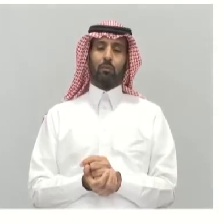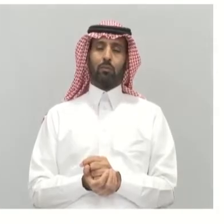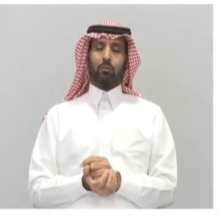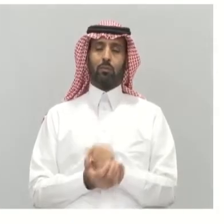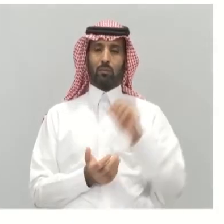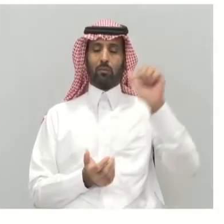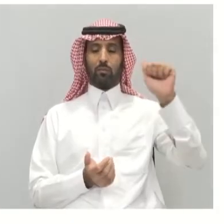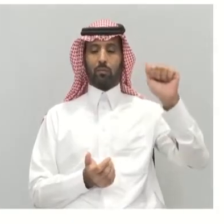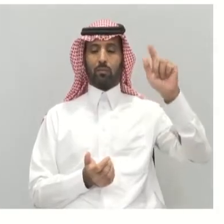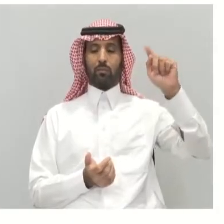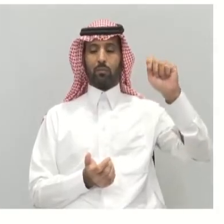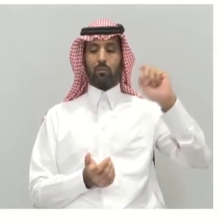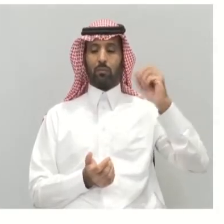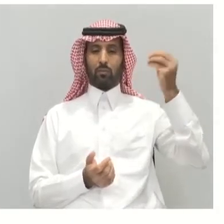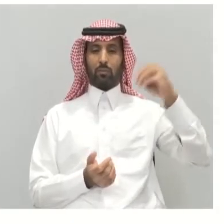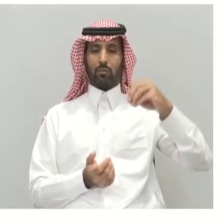at here. Let me write it down.